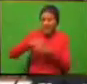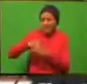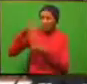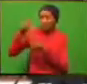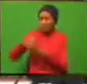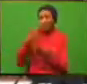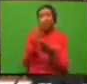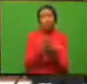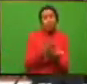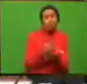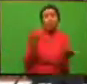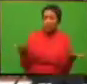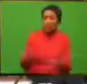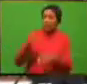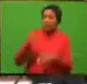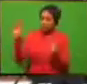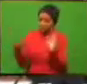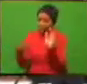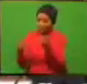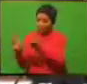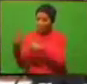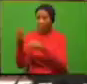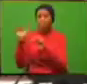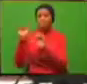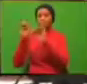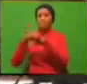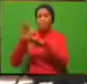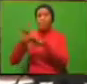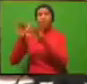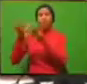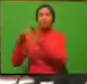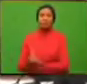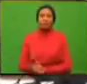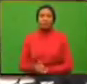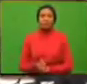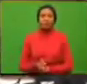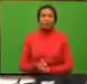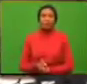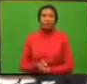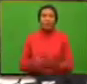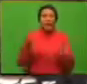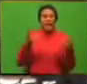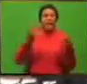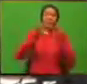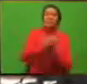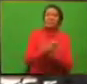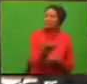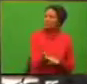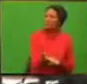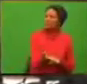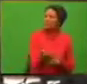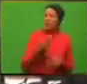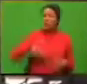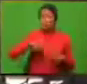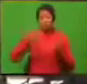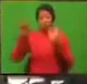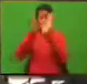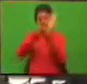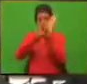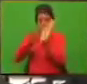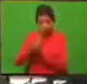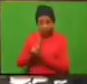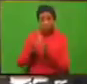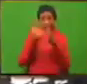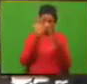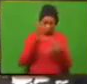economic growth, to create jobs as our apex priority. To achieve this, we have identified and committed